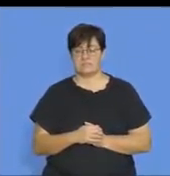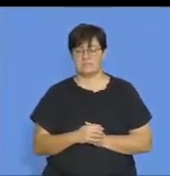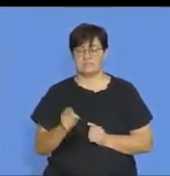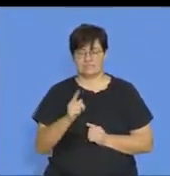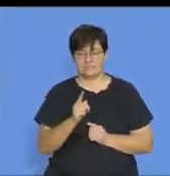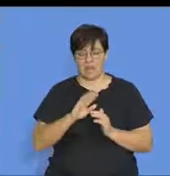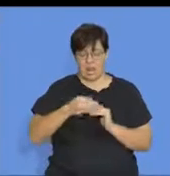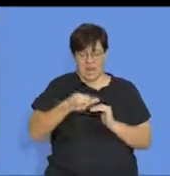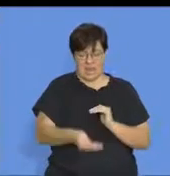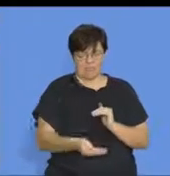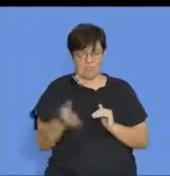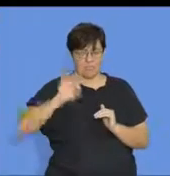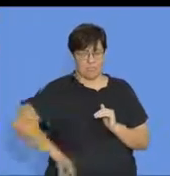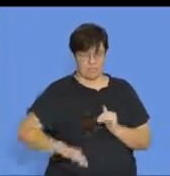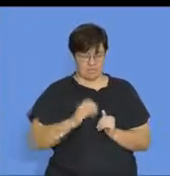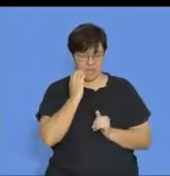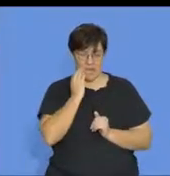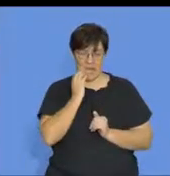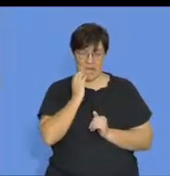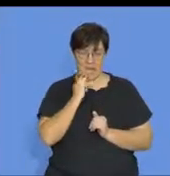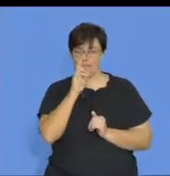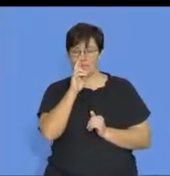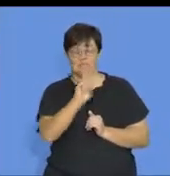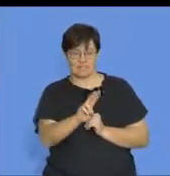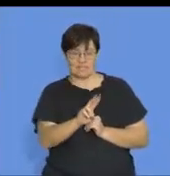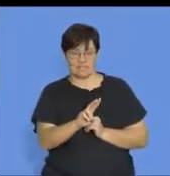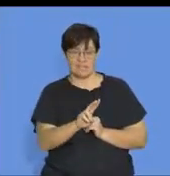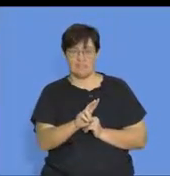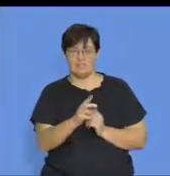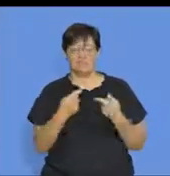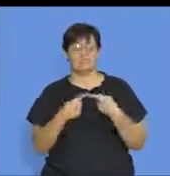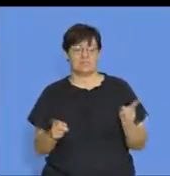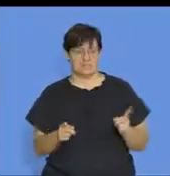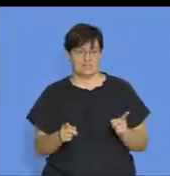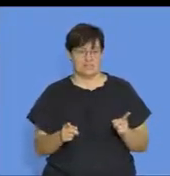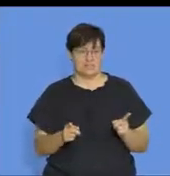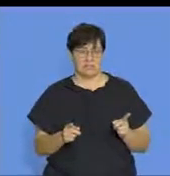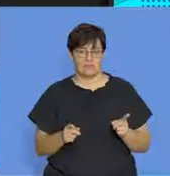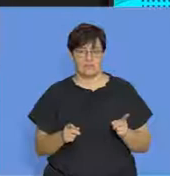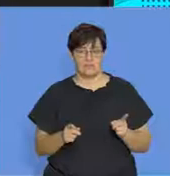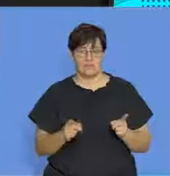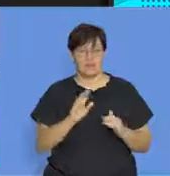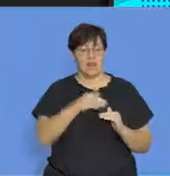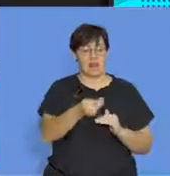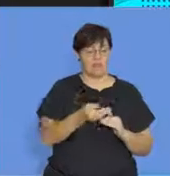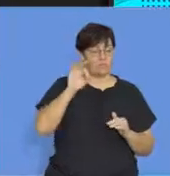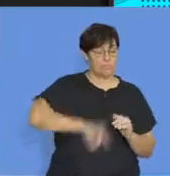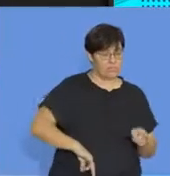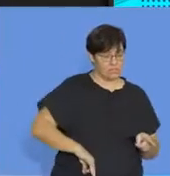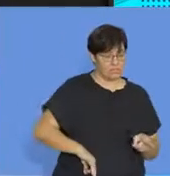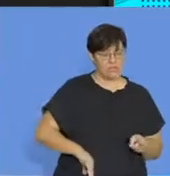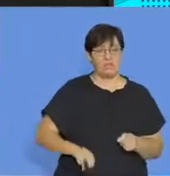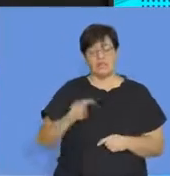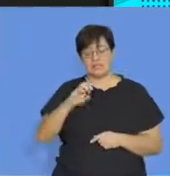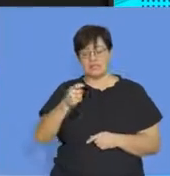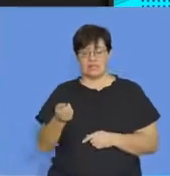696,000. So that's my remaining profit. So as you can see, there's obviously a difference between remaining profit